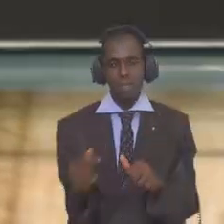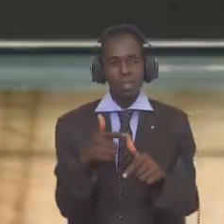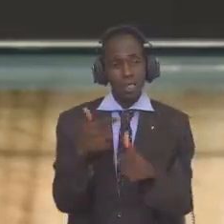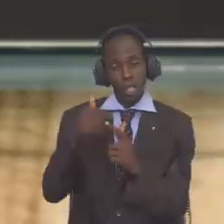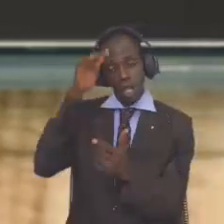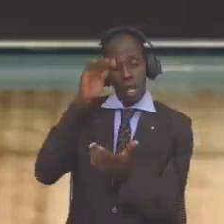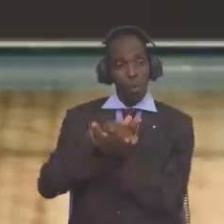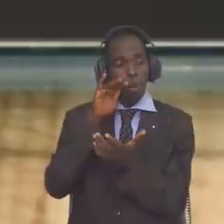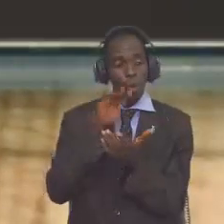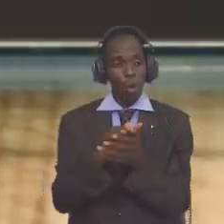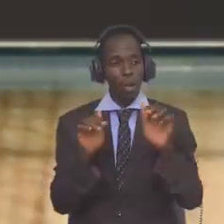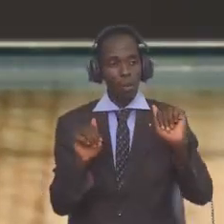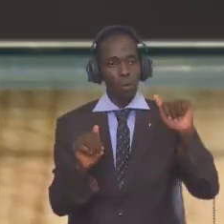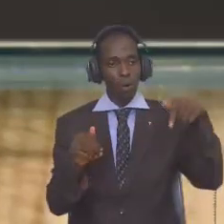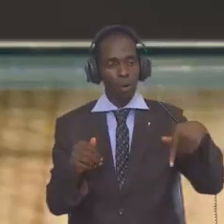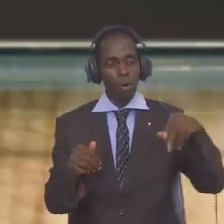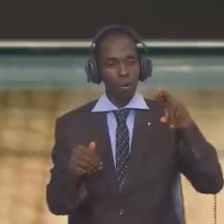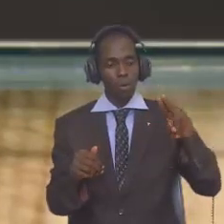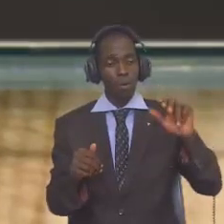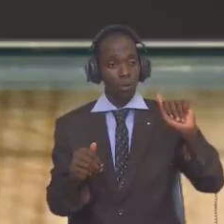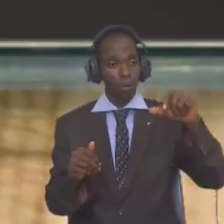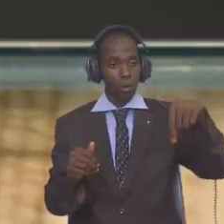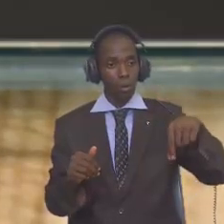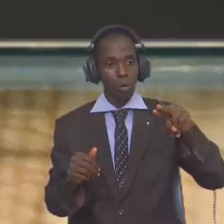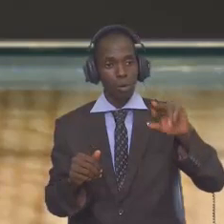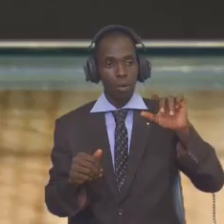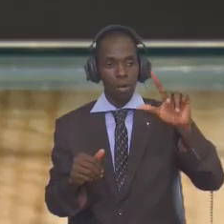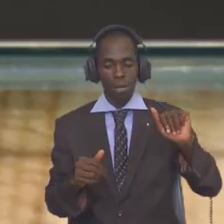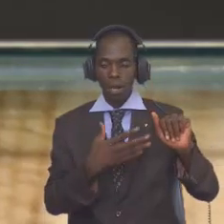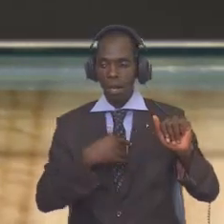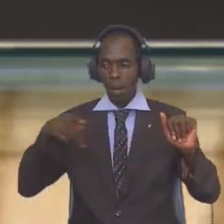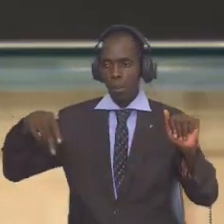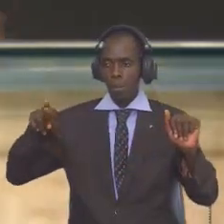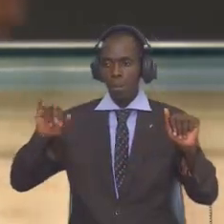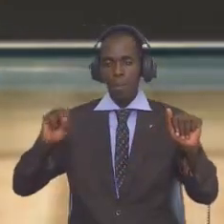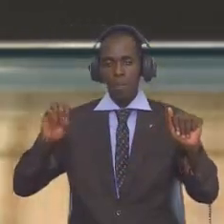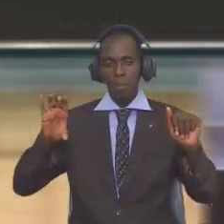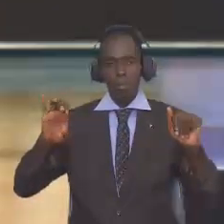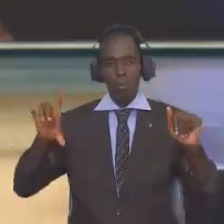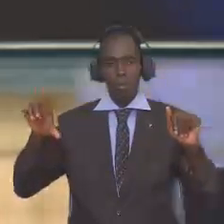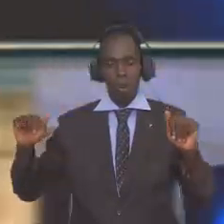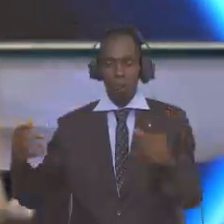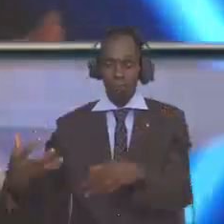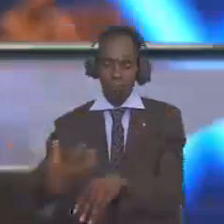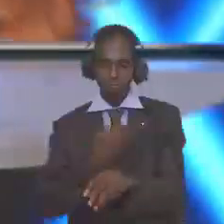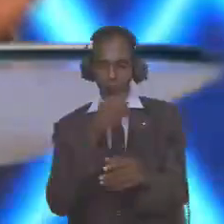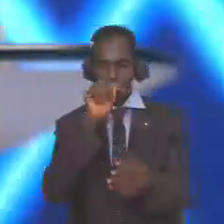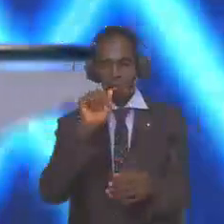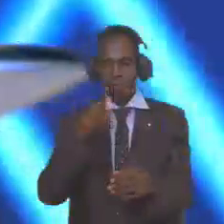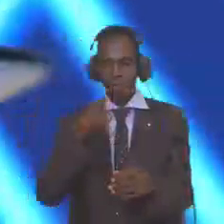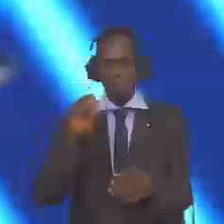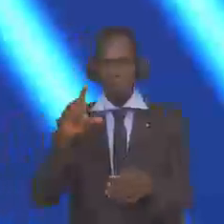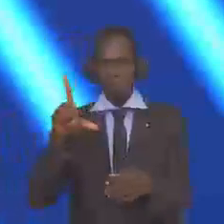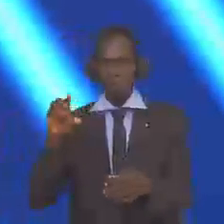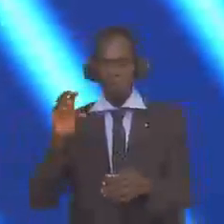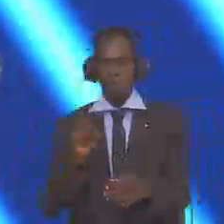and Priscilla took him unto them and expounded unto him the